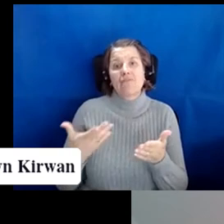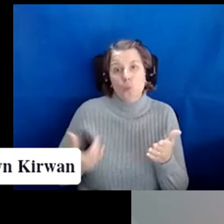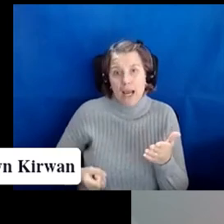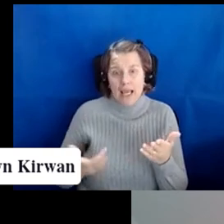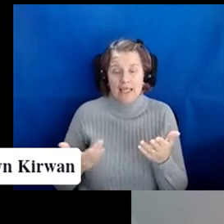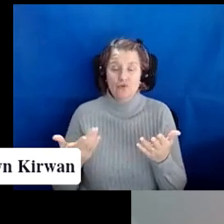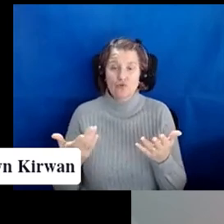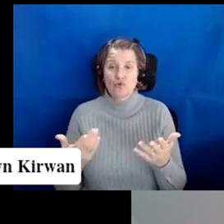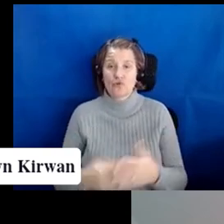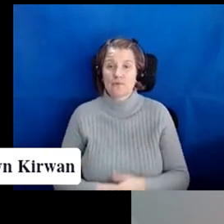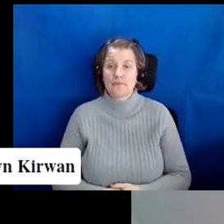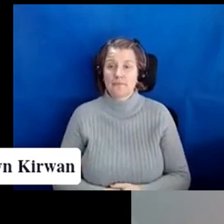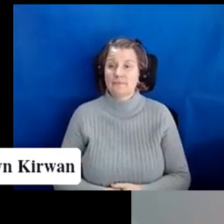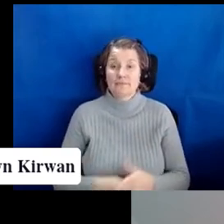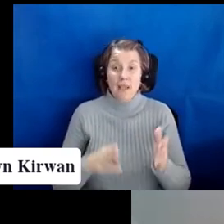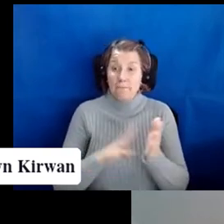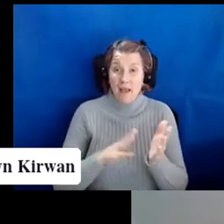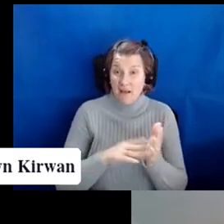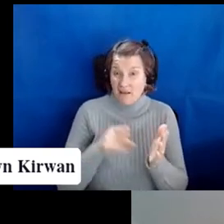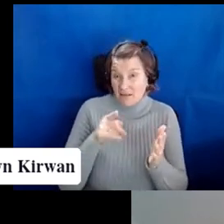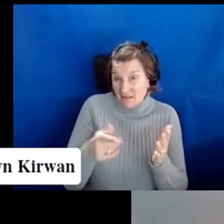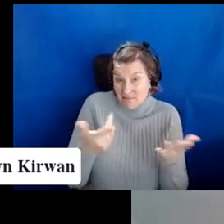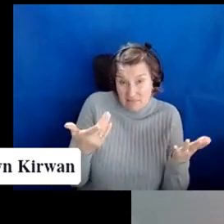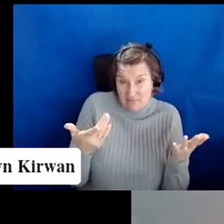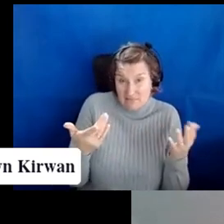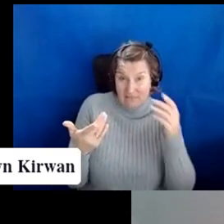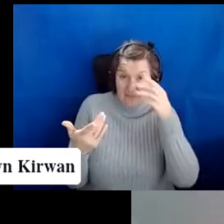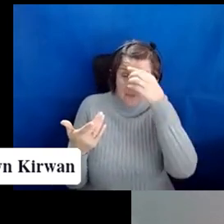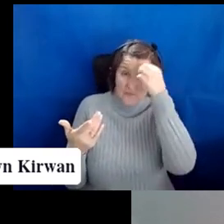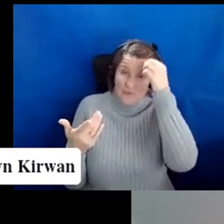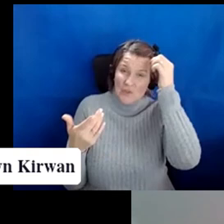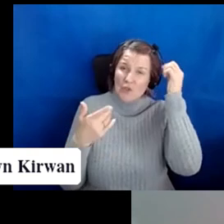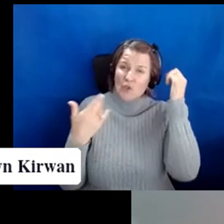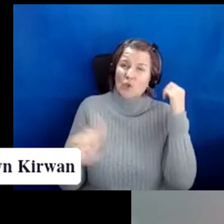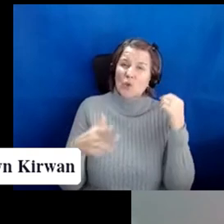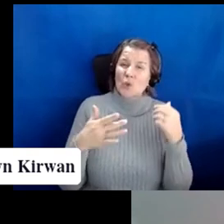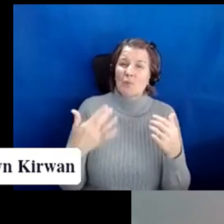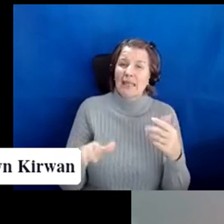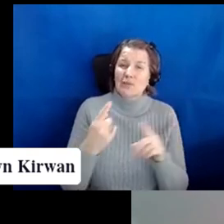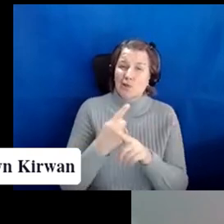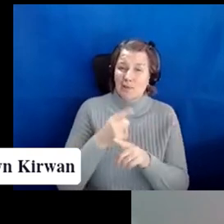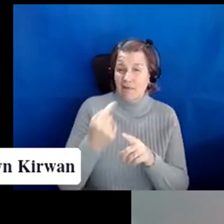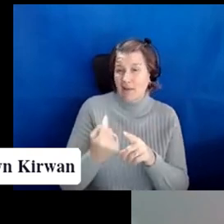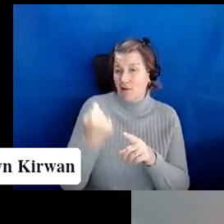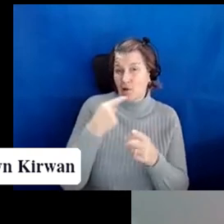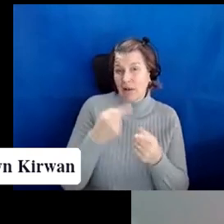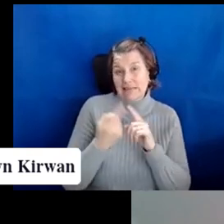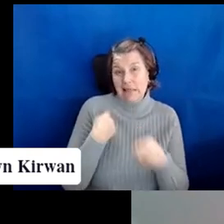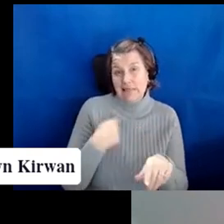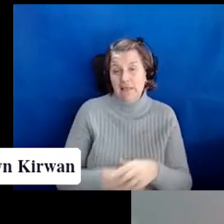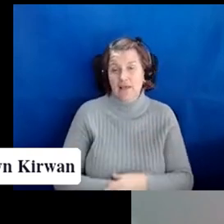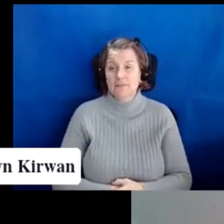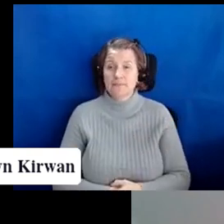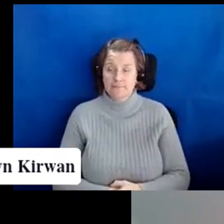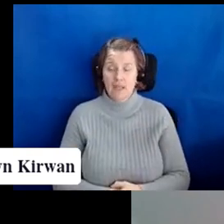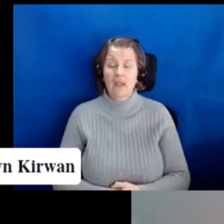thing. So, Markus, you sort of mentioned that a little bit in your last answer.